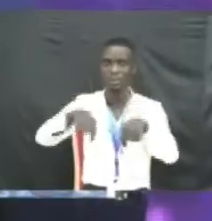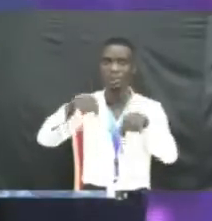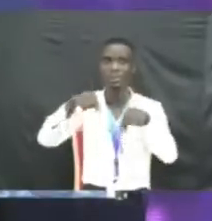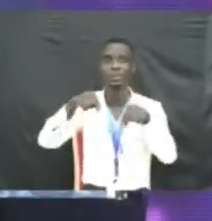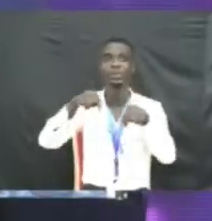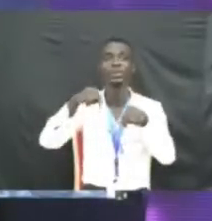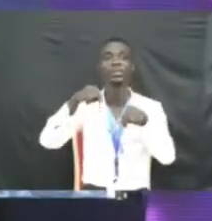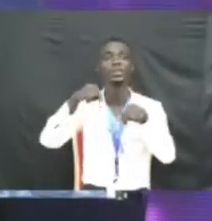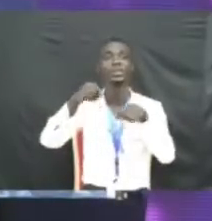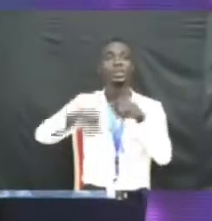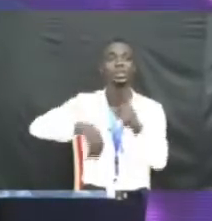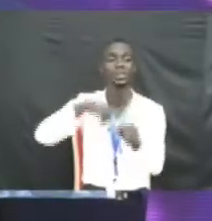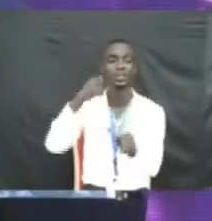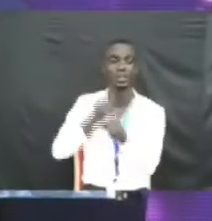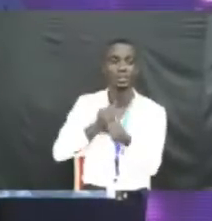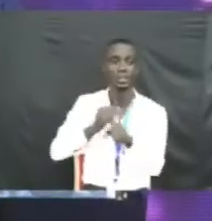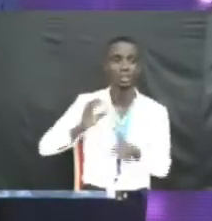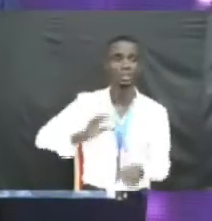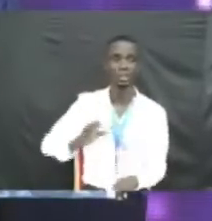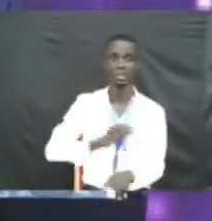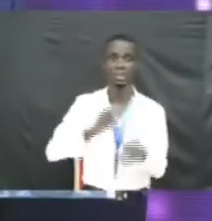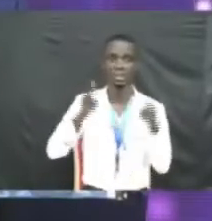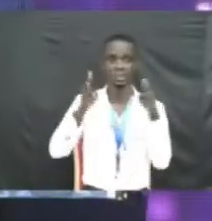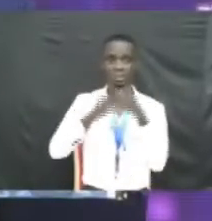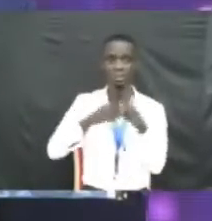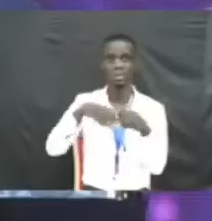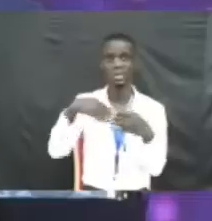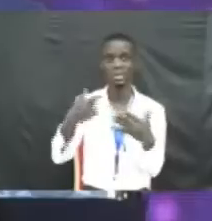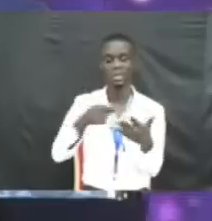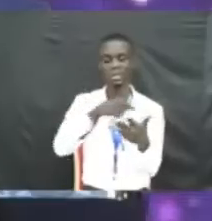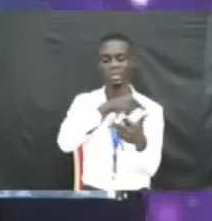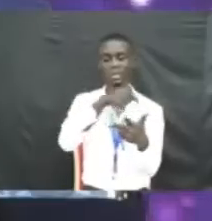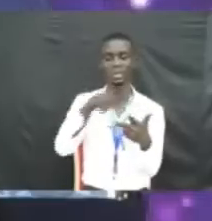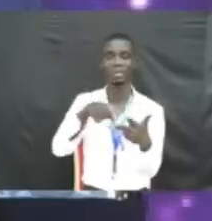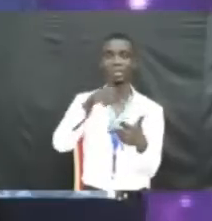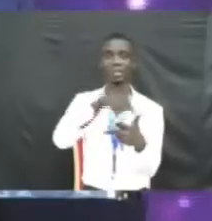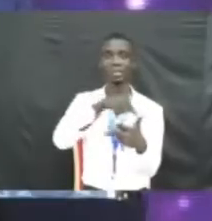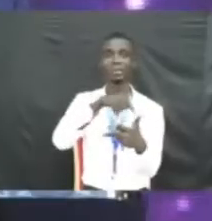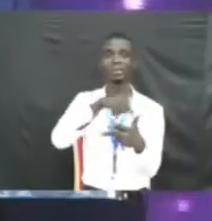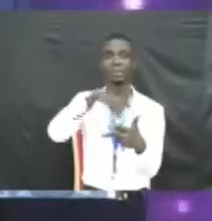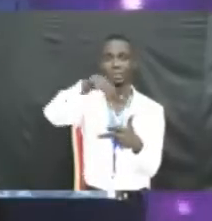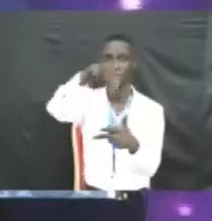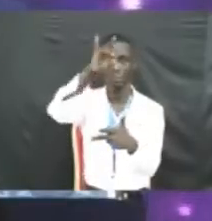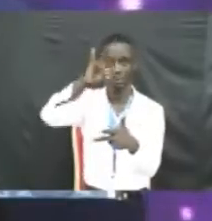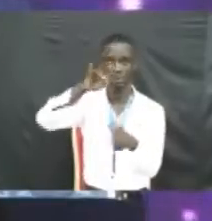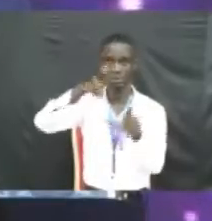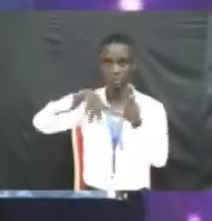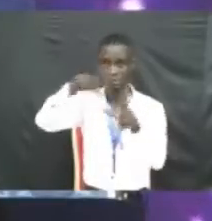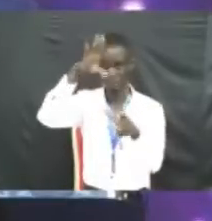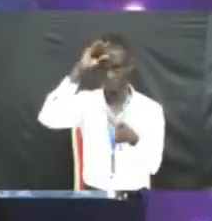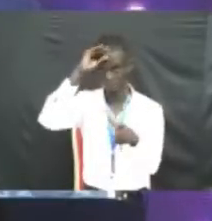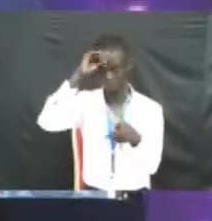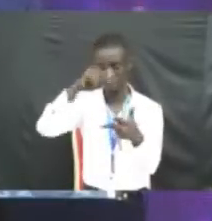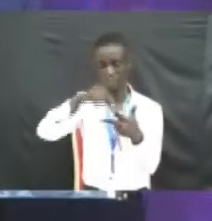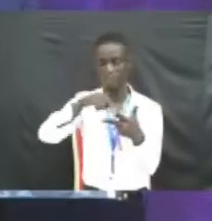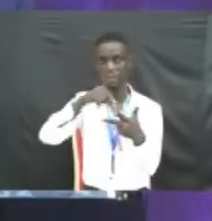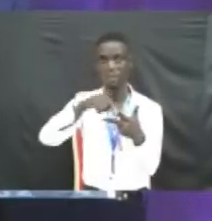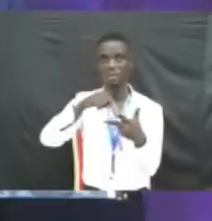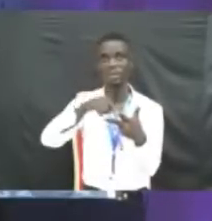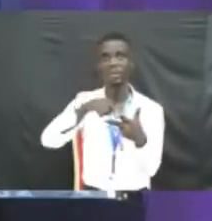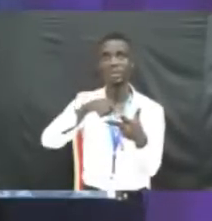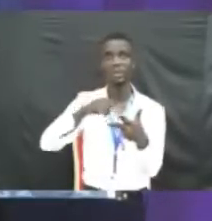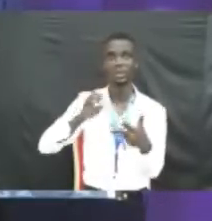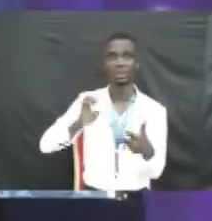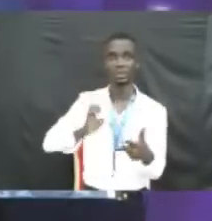of a chairman, general secretary and four other executive council members. We pray that the spirit of the Lord